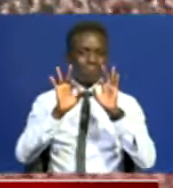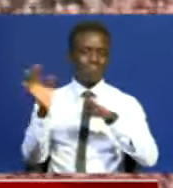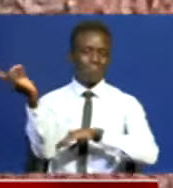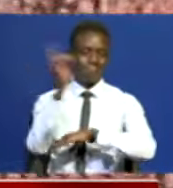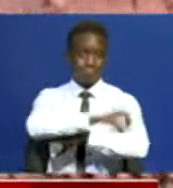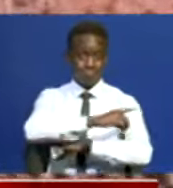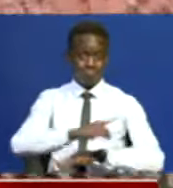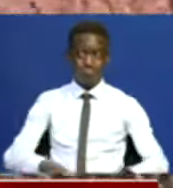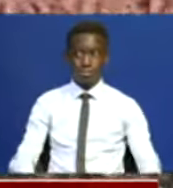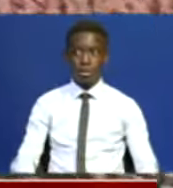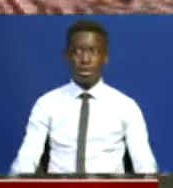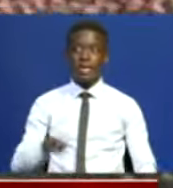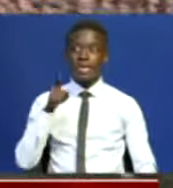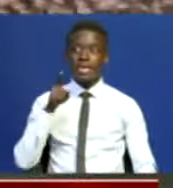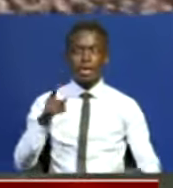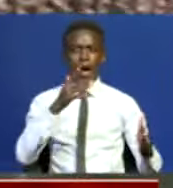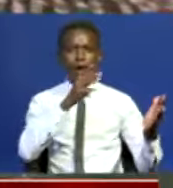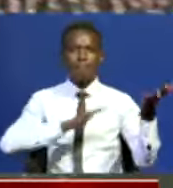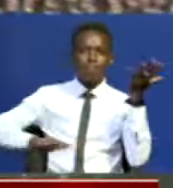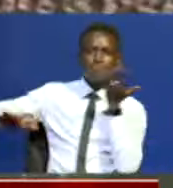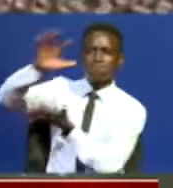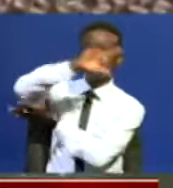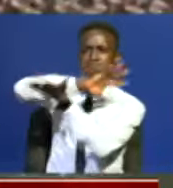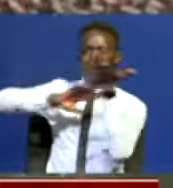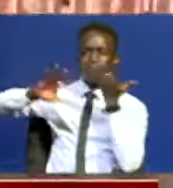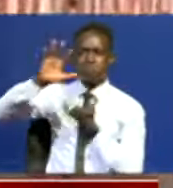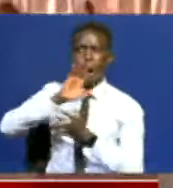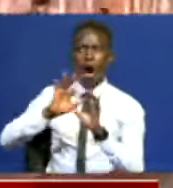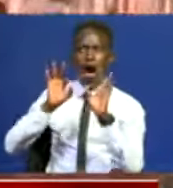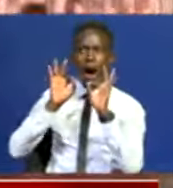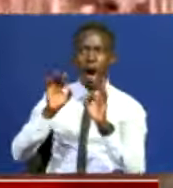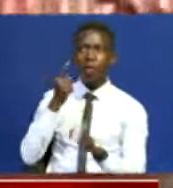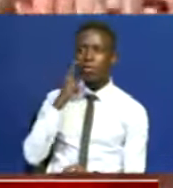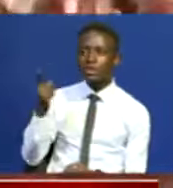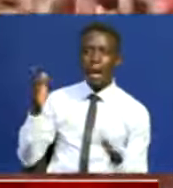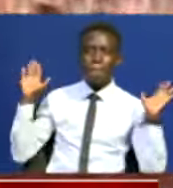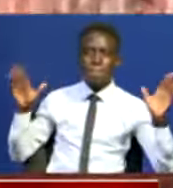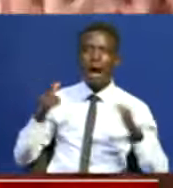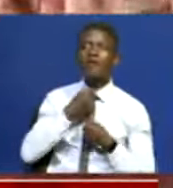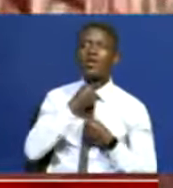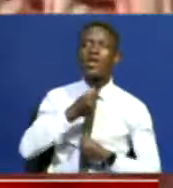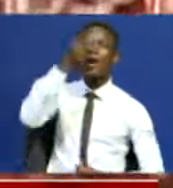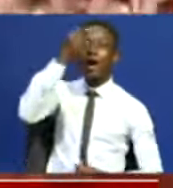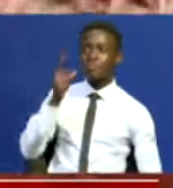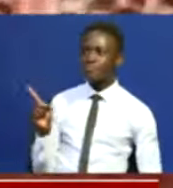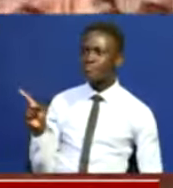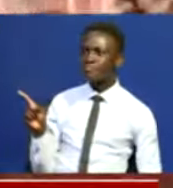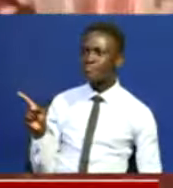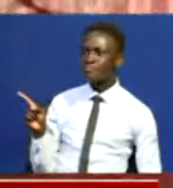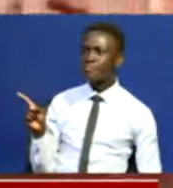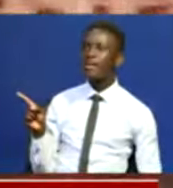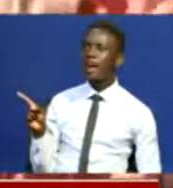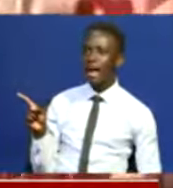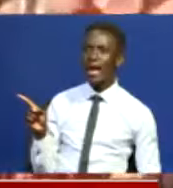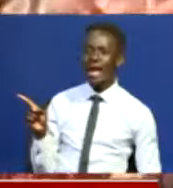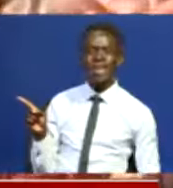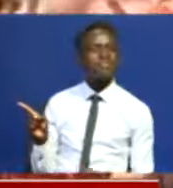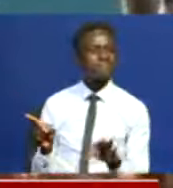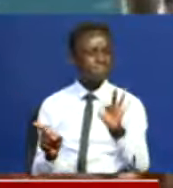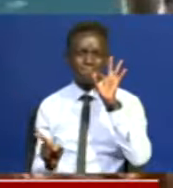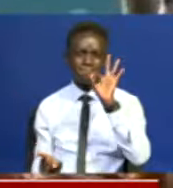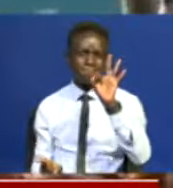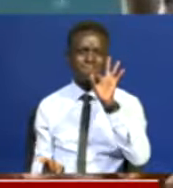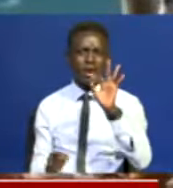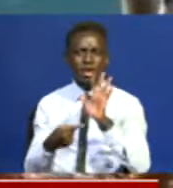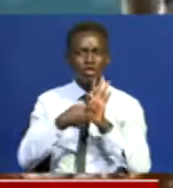skies above the saline, Lake Bogoria, which is a sanctuary for flamingos, have always been a spectacular show of